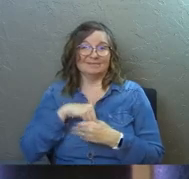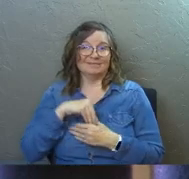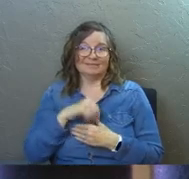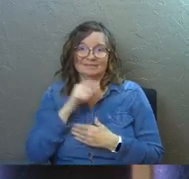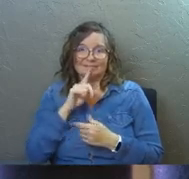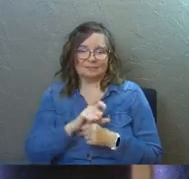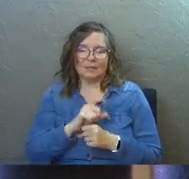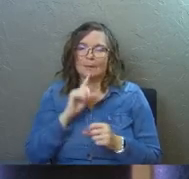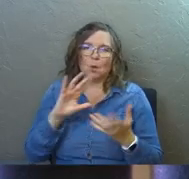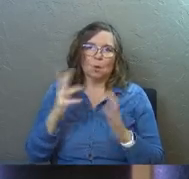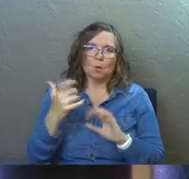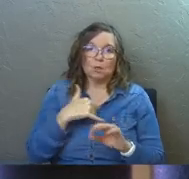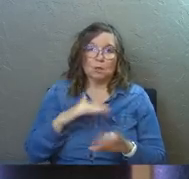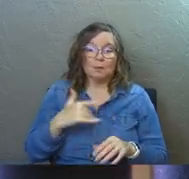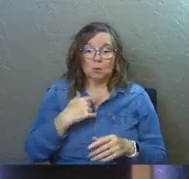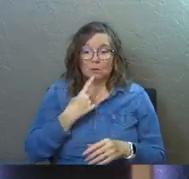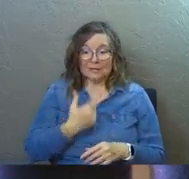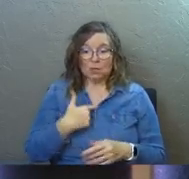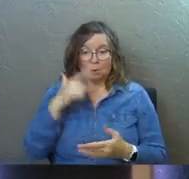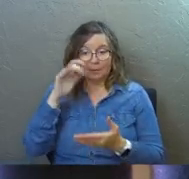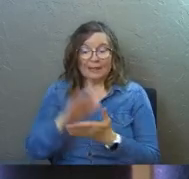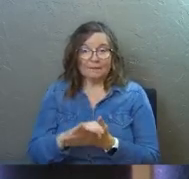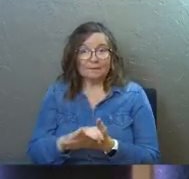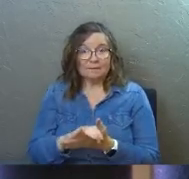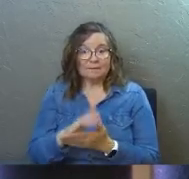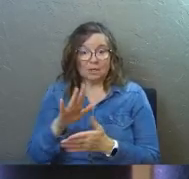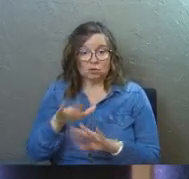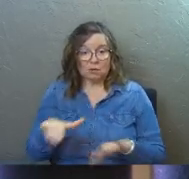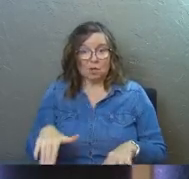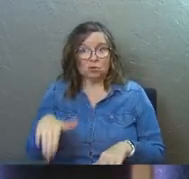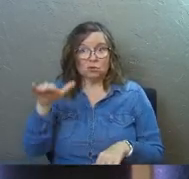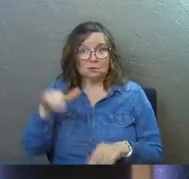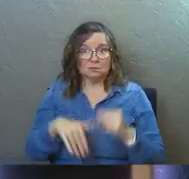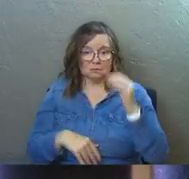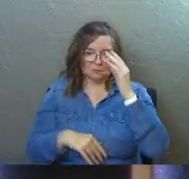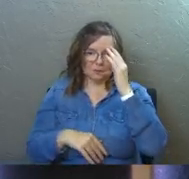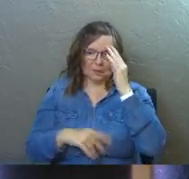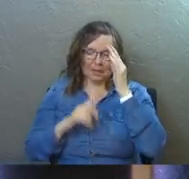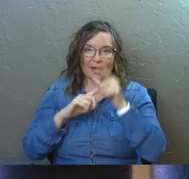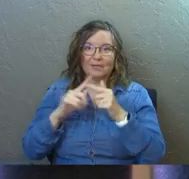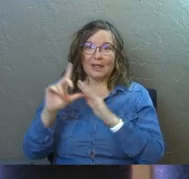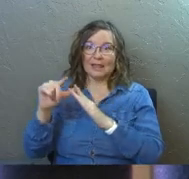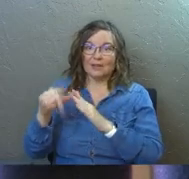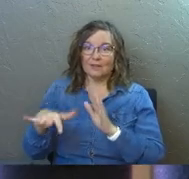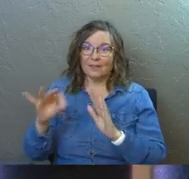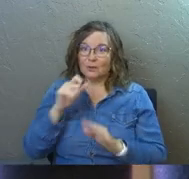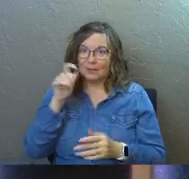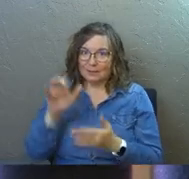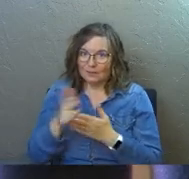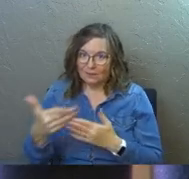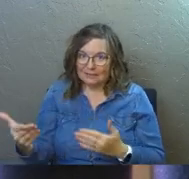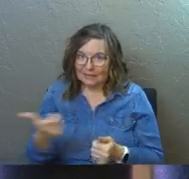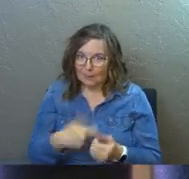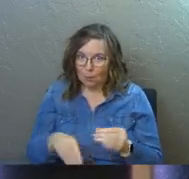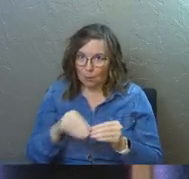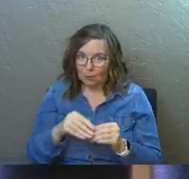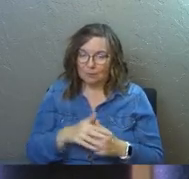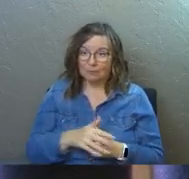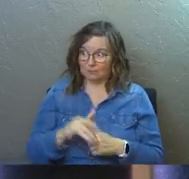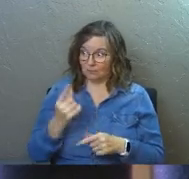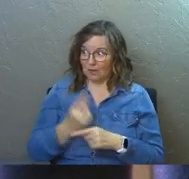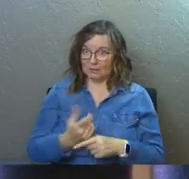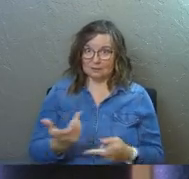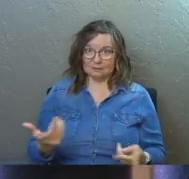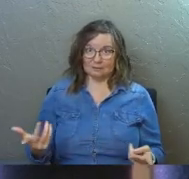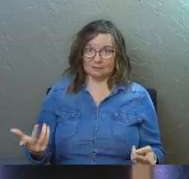going to ruin anybody's childhood, but there were things that you said you believed in your childhood. And then later you found out you didn't believe those things anymore.